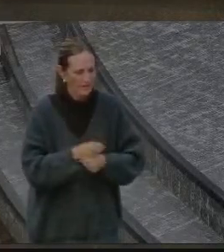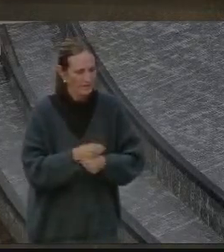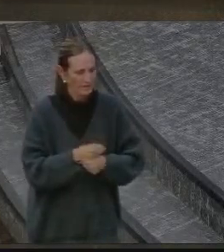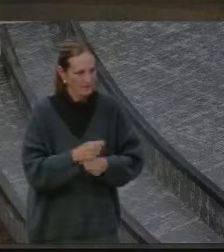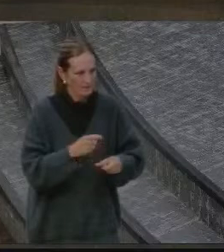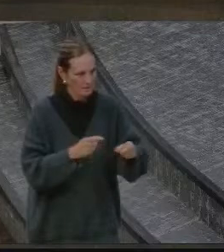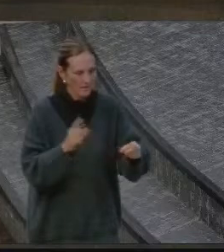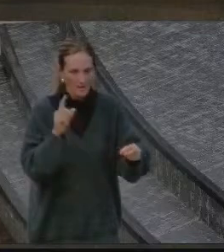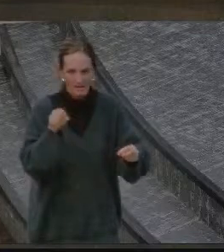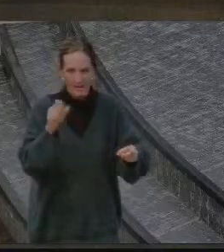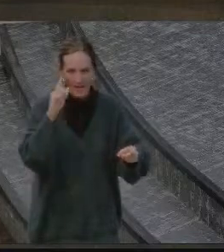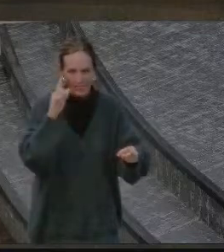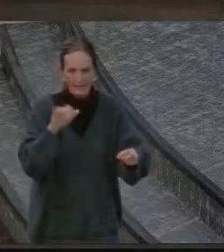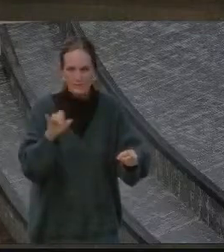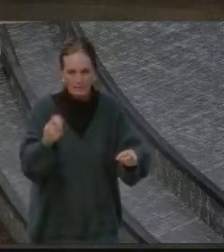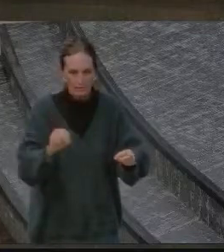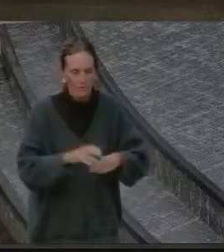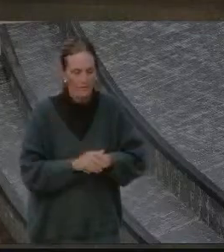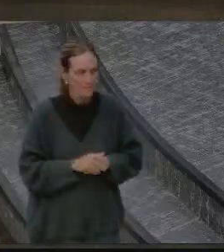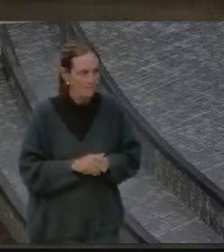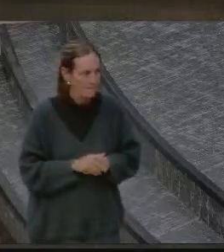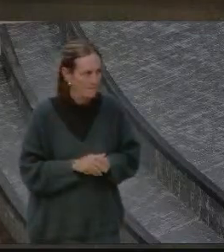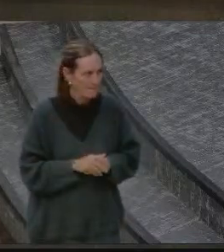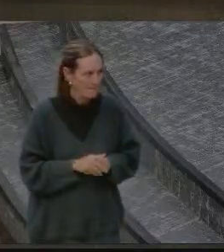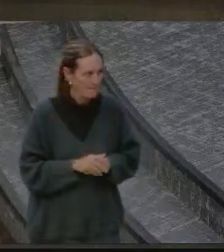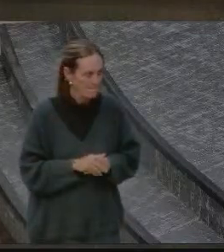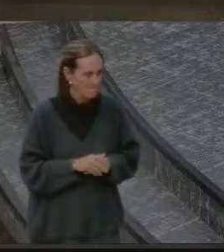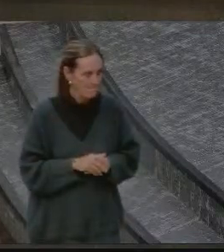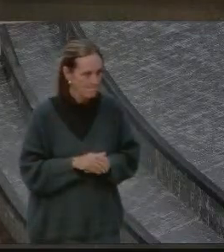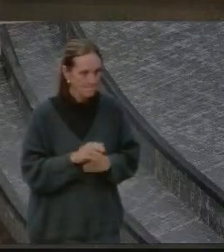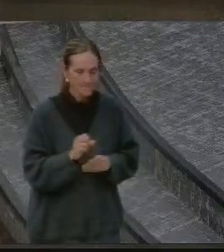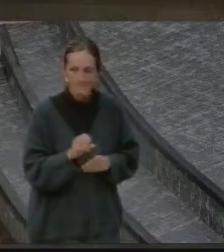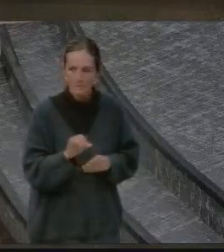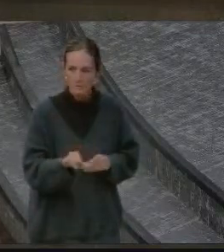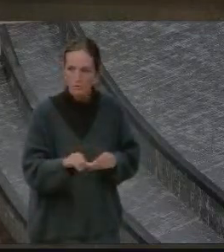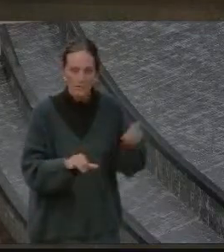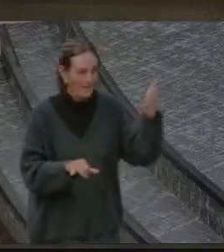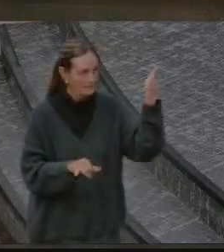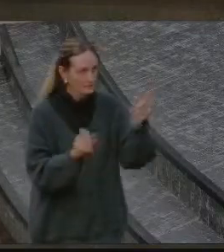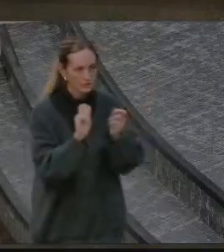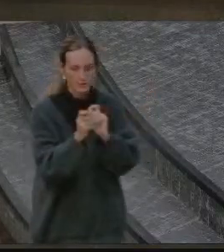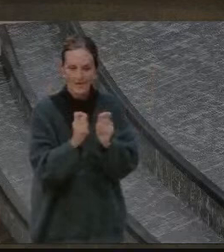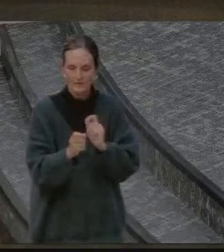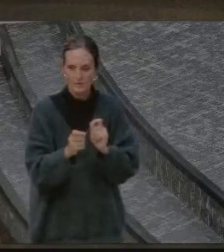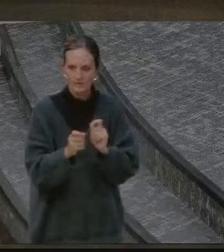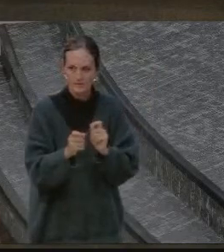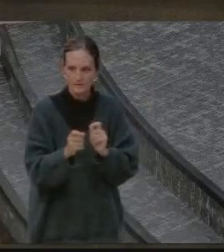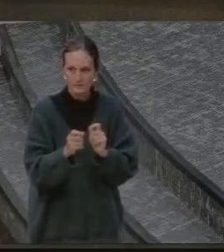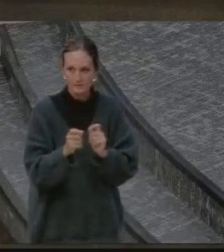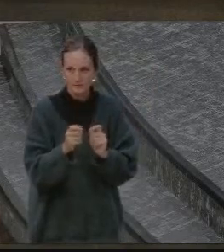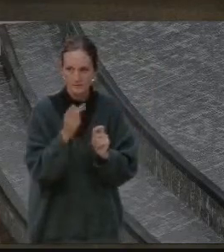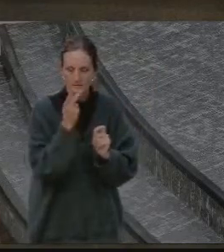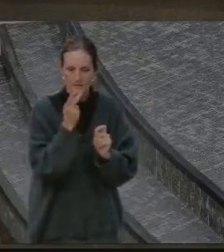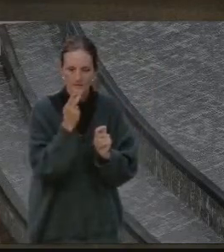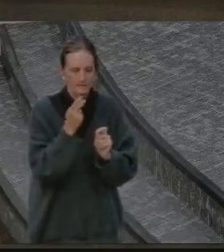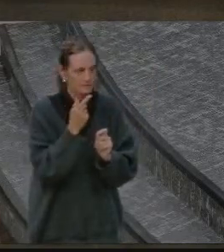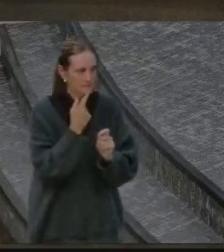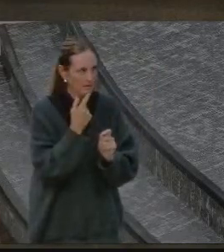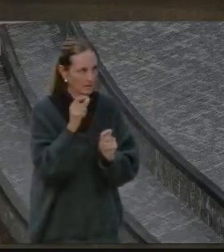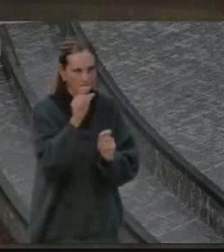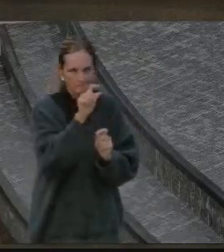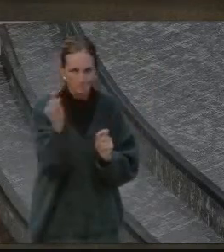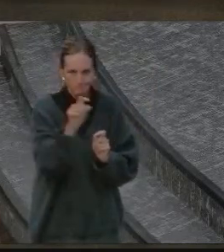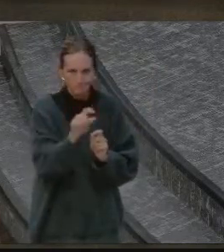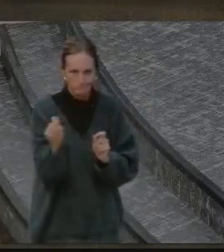was in January. And so those are the changes you can see there, but it's still